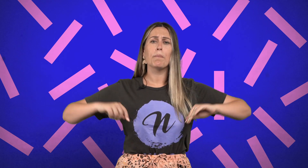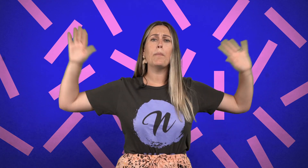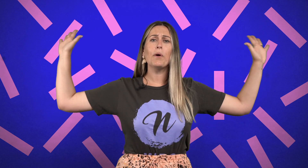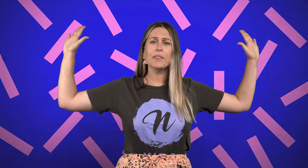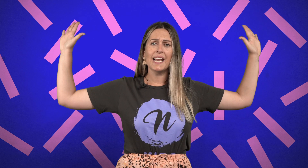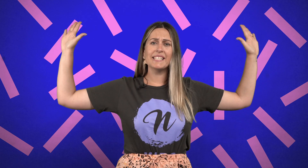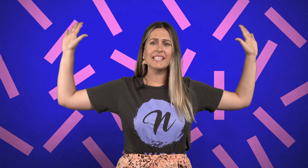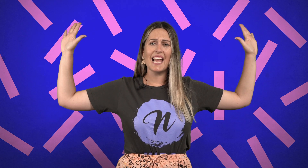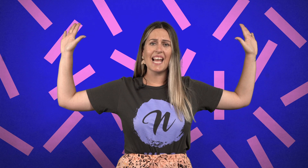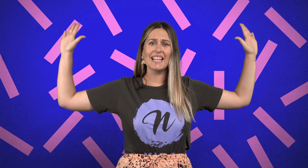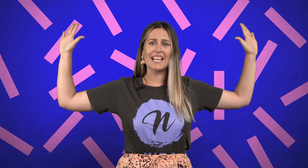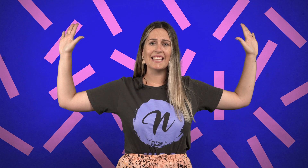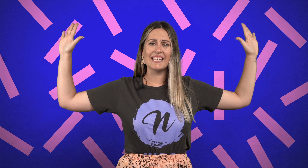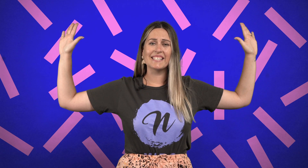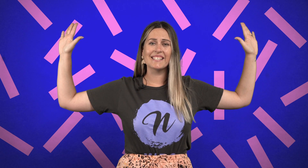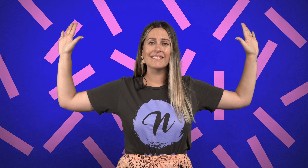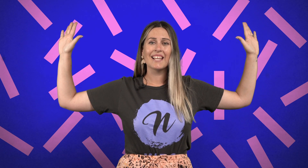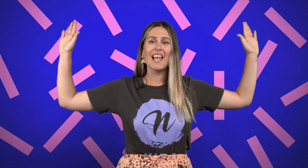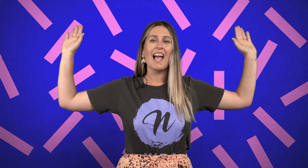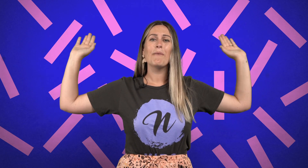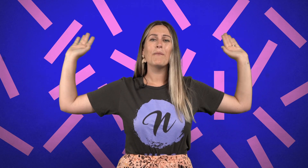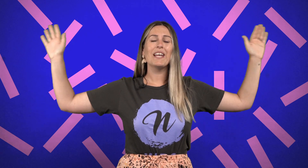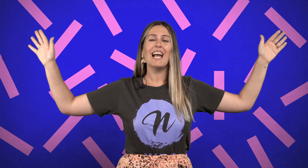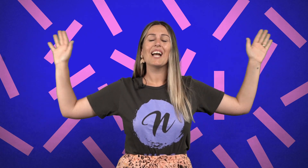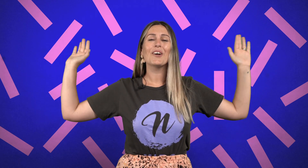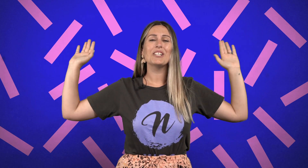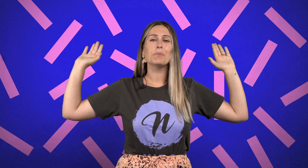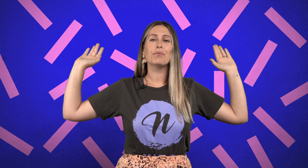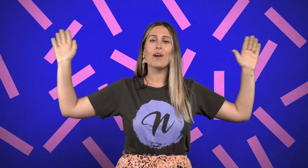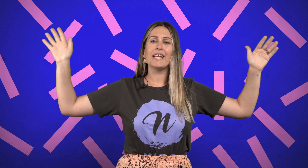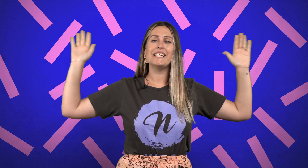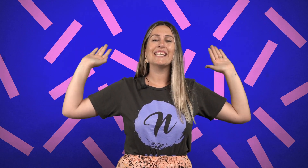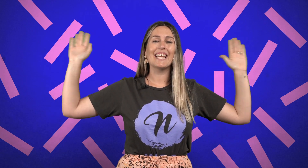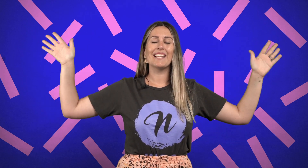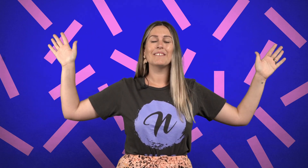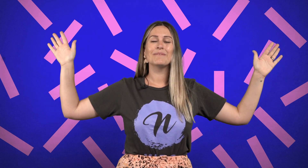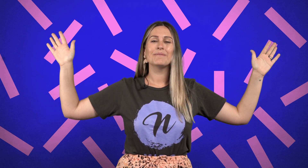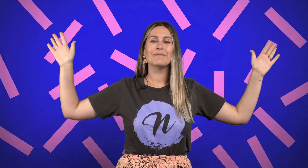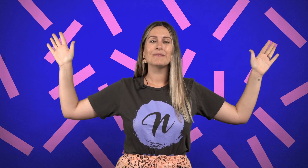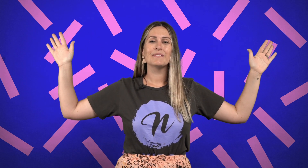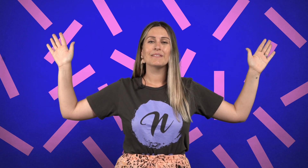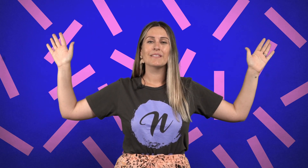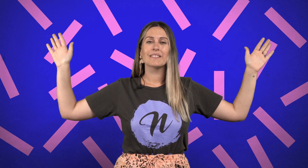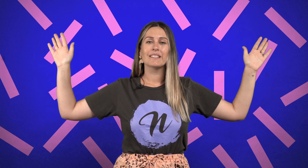you to put both hands in the air like this, and we are going to pray together.